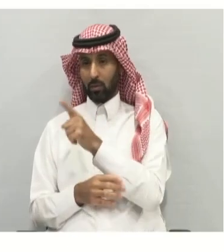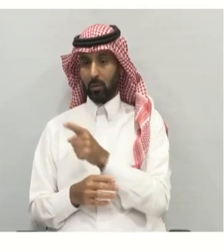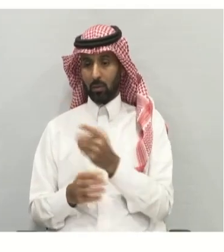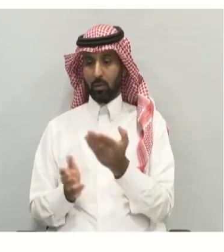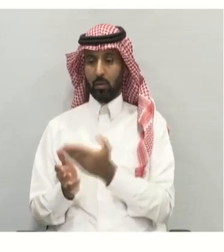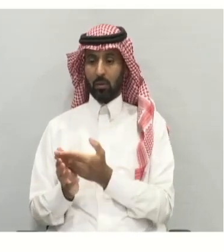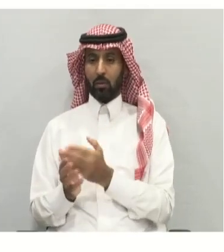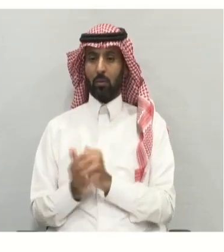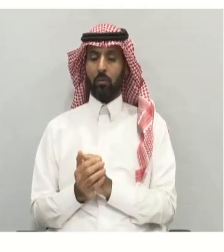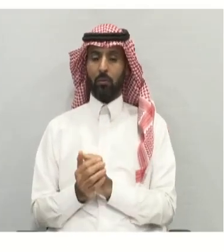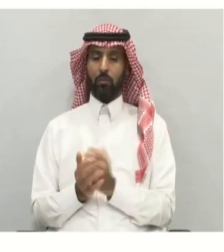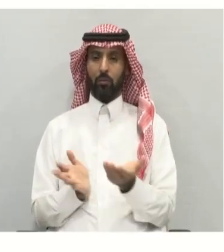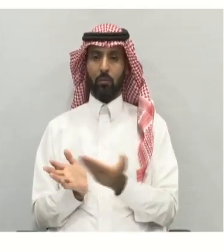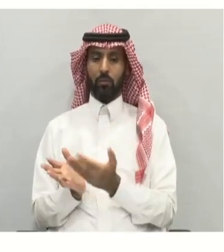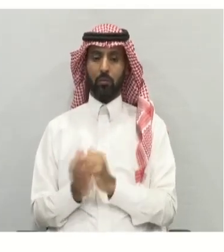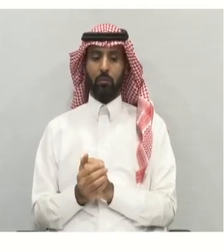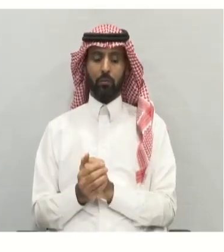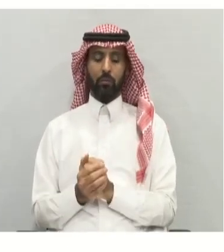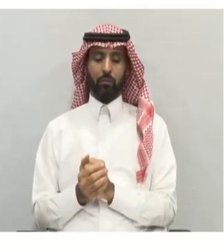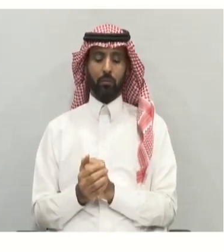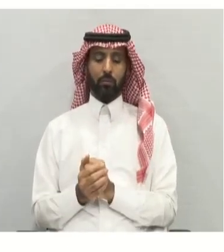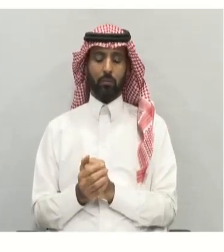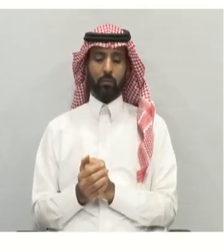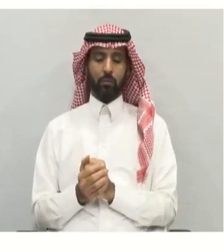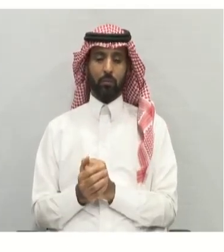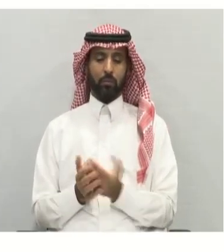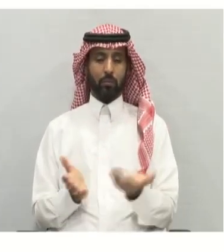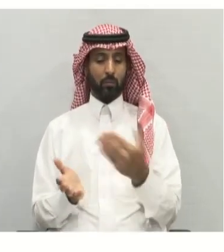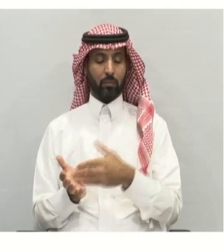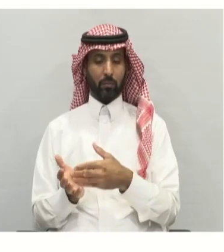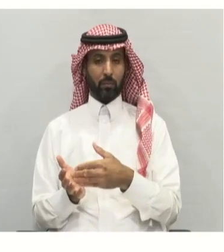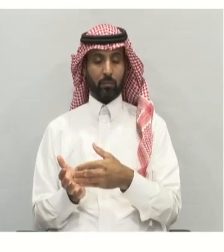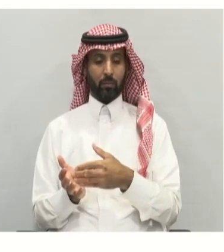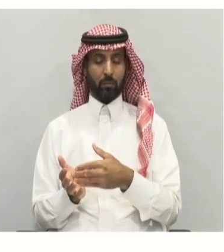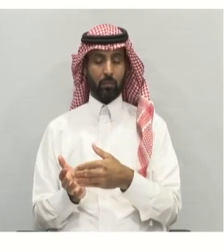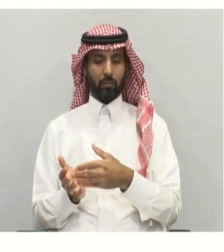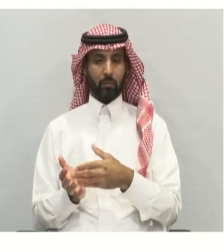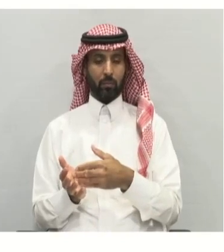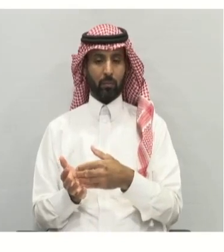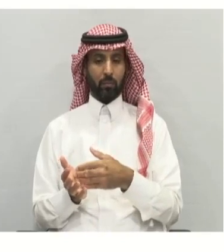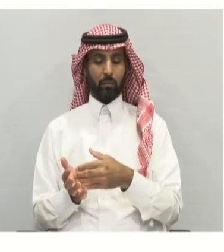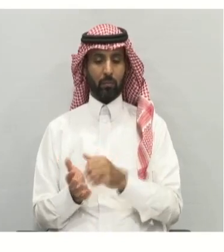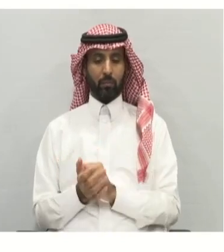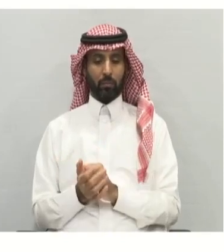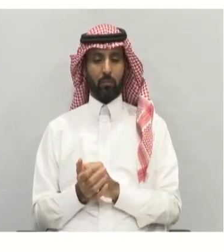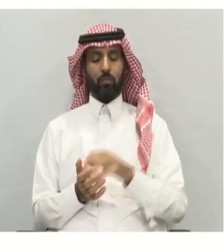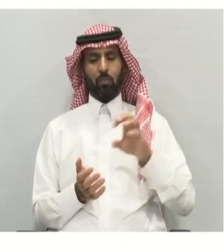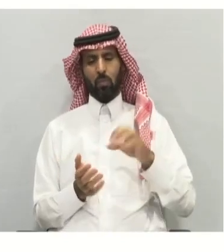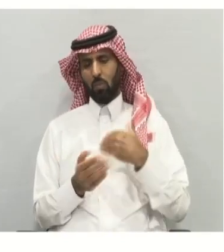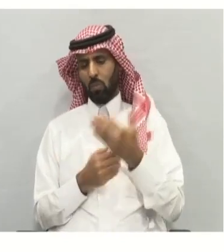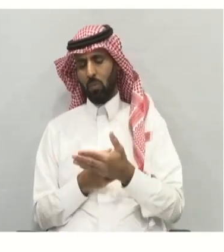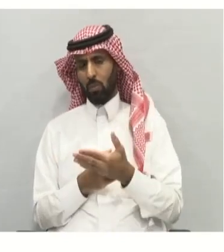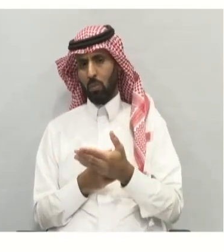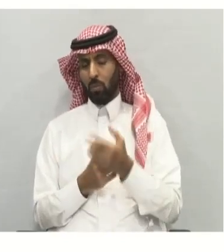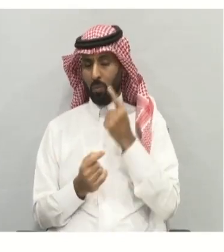about invitations. After this, on page 50, we went straight to